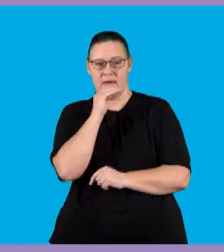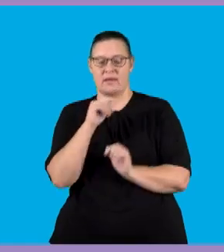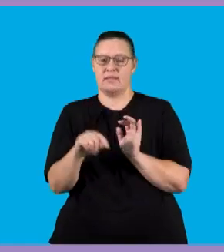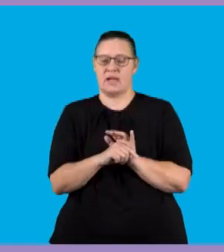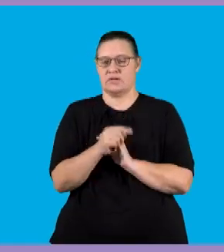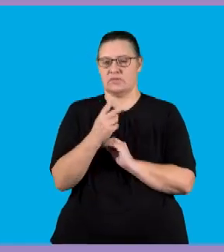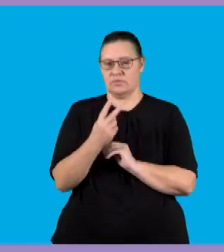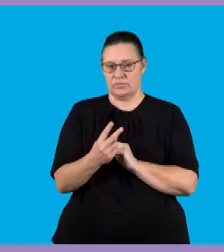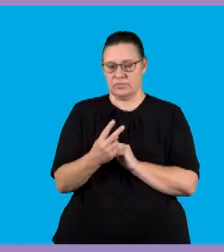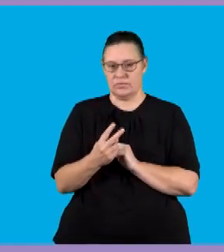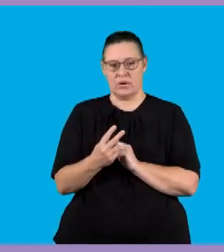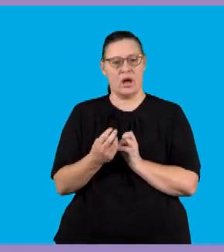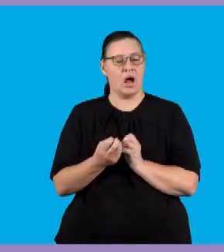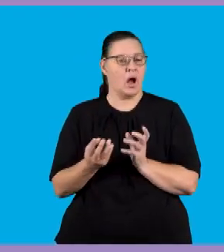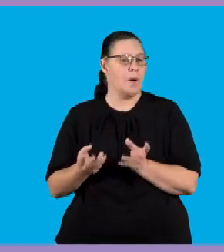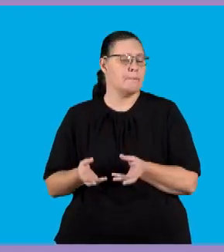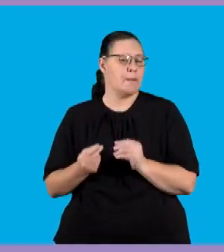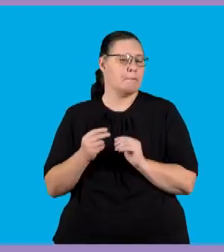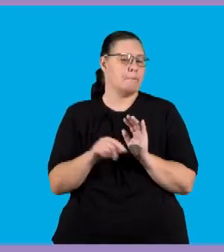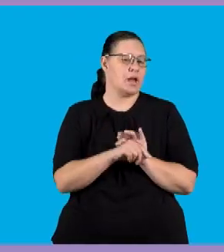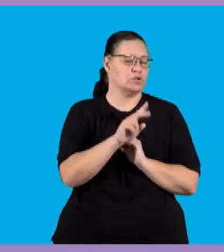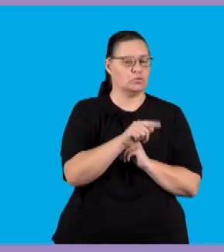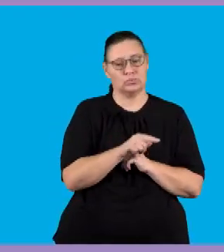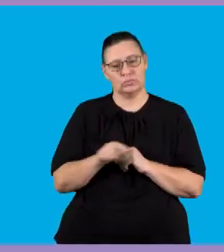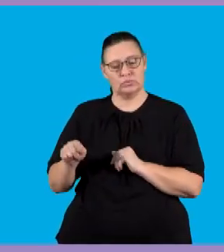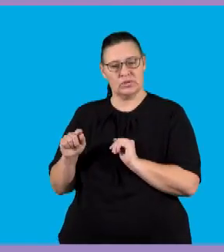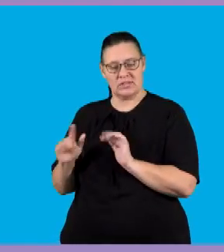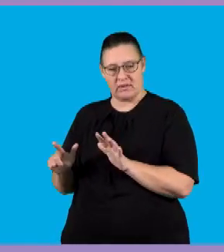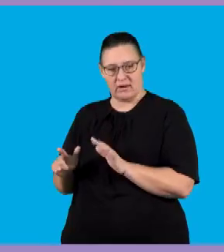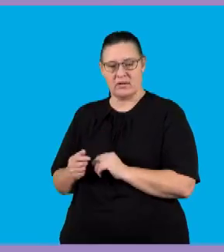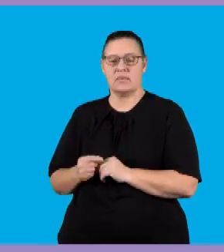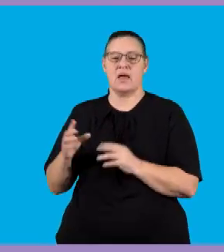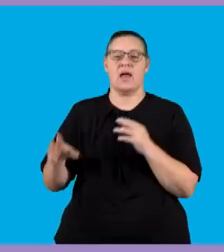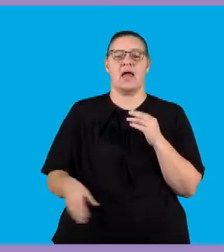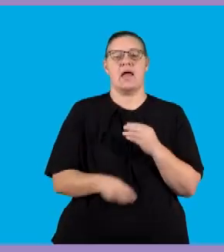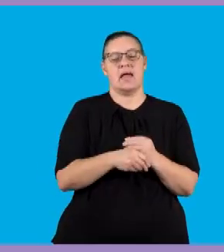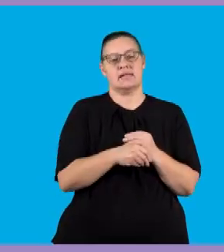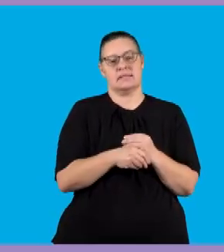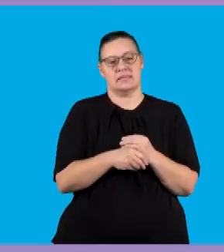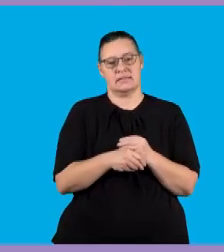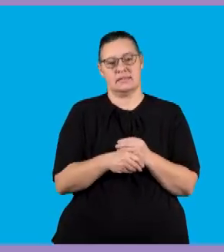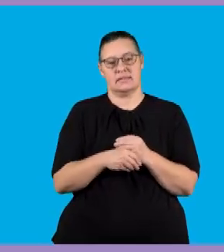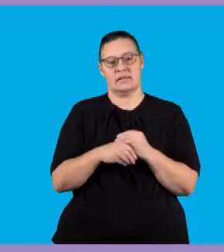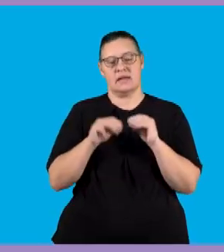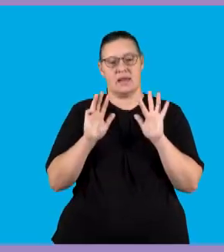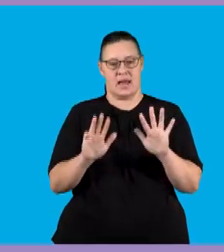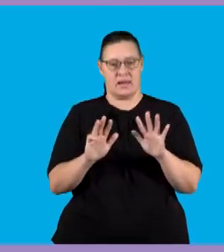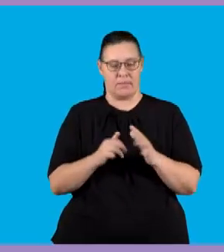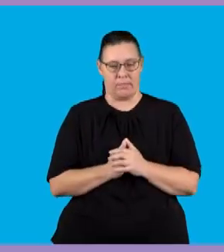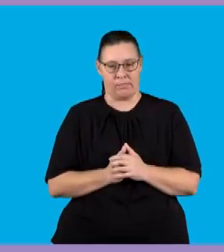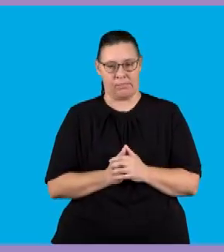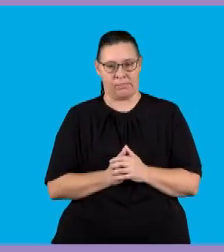multiplied by 1, that is a negative 2. And then how are we going to move from negative 2 to 7? Yes, it is going